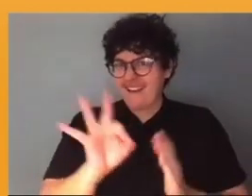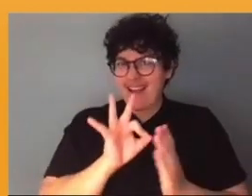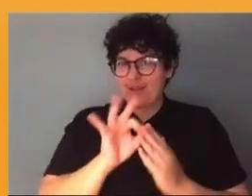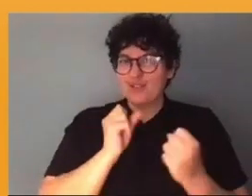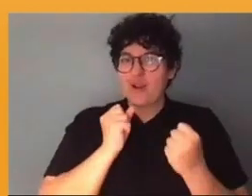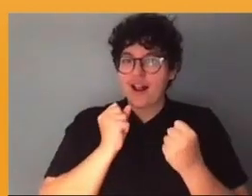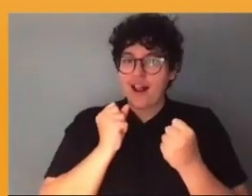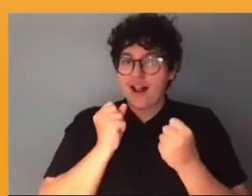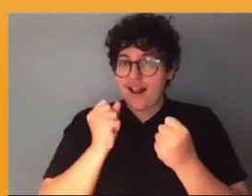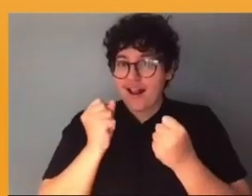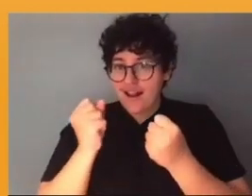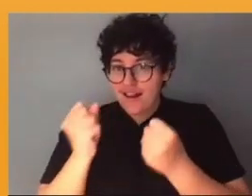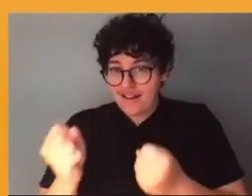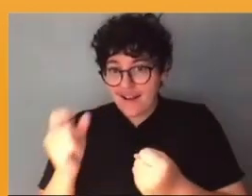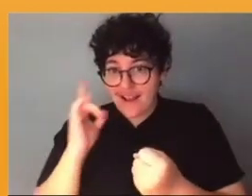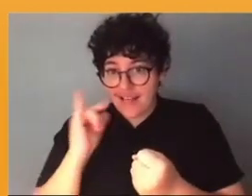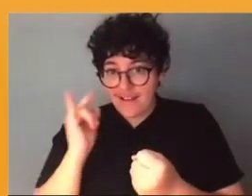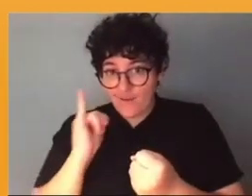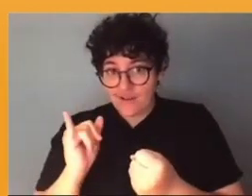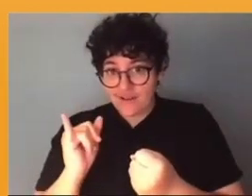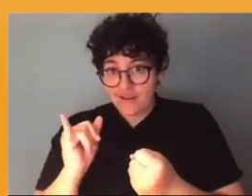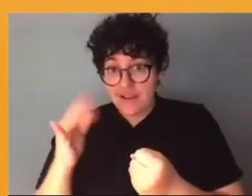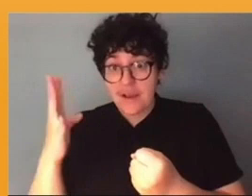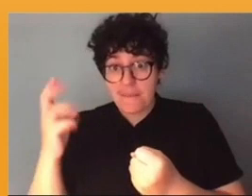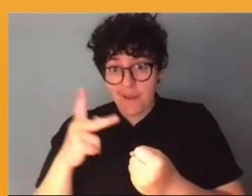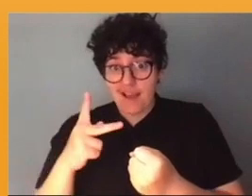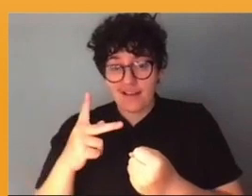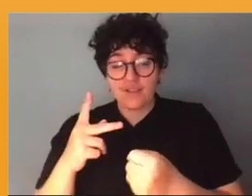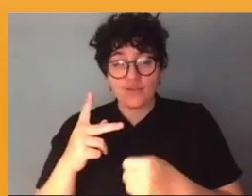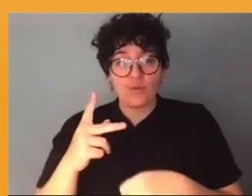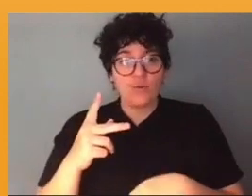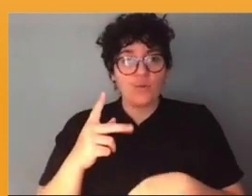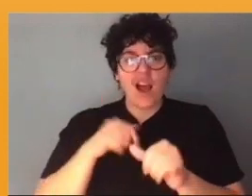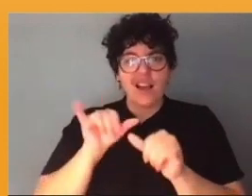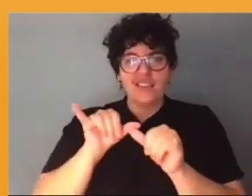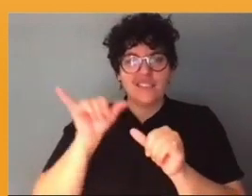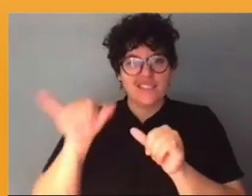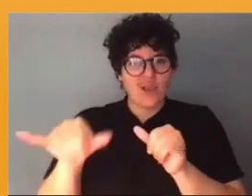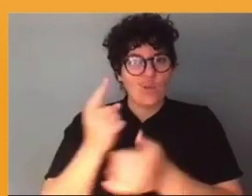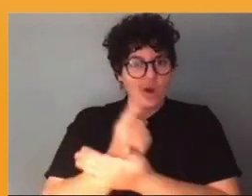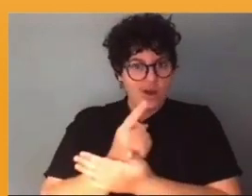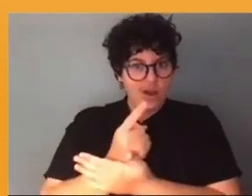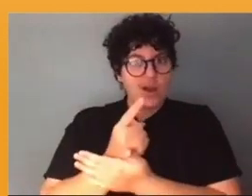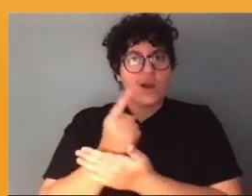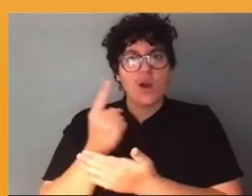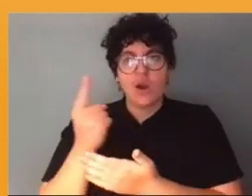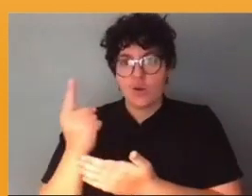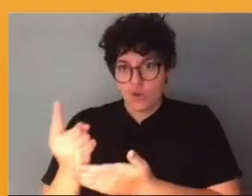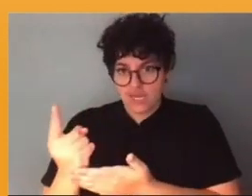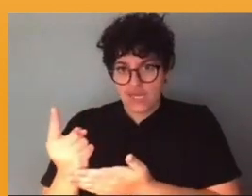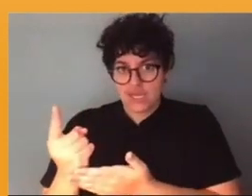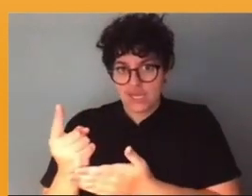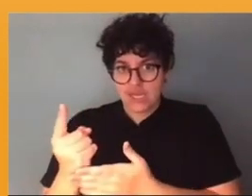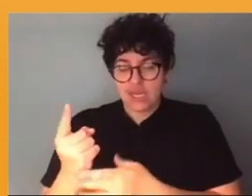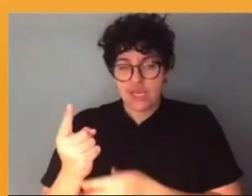back. All the time I was in California, I was there a whole week. I was trying